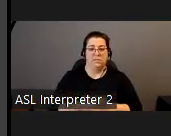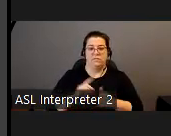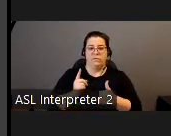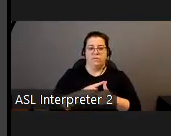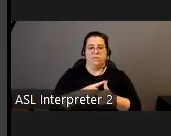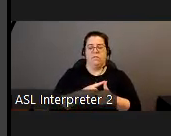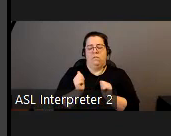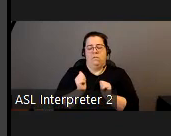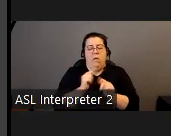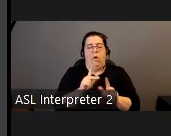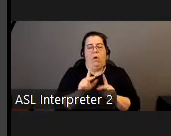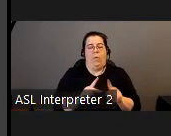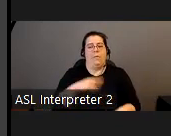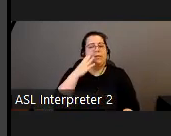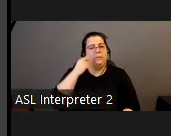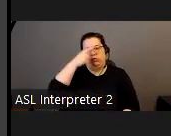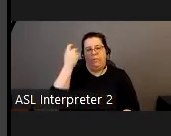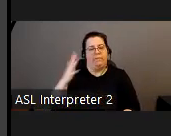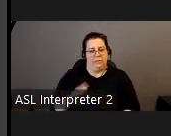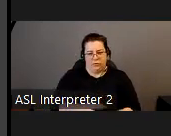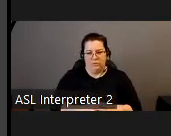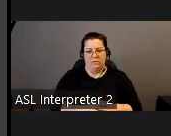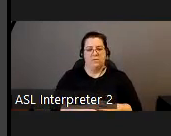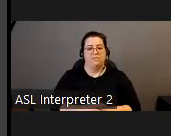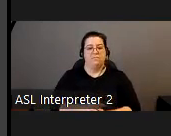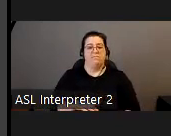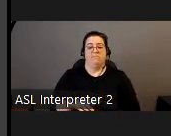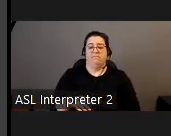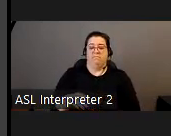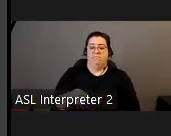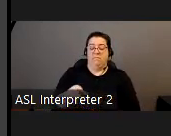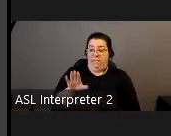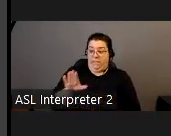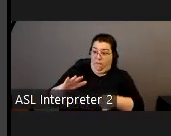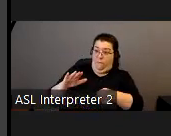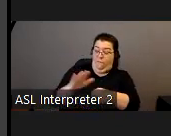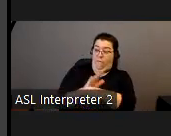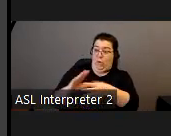People don't do things without a reason, because it goes back to that idea about,